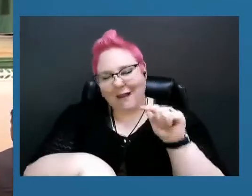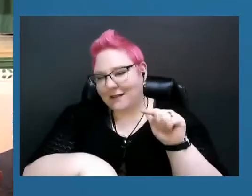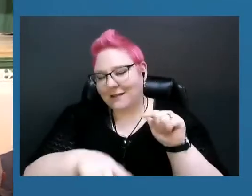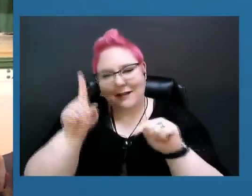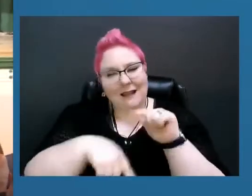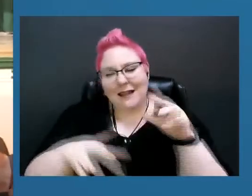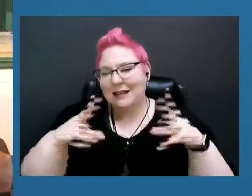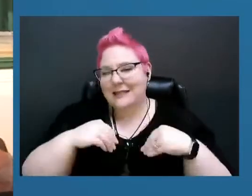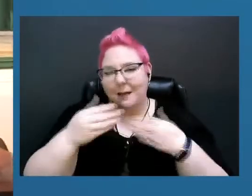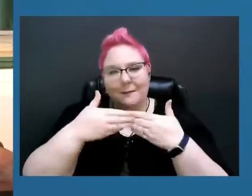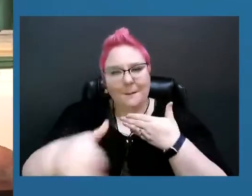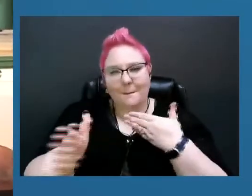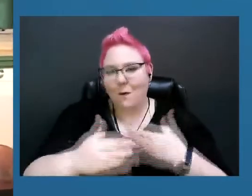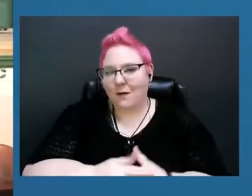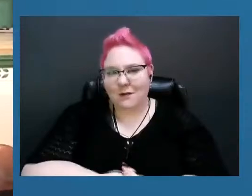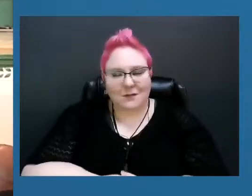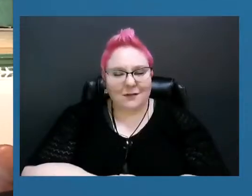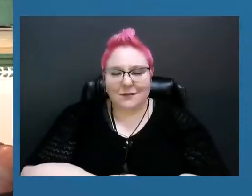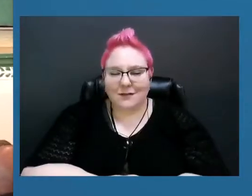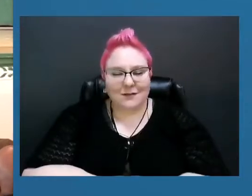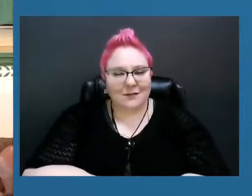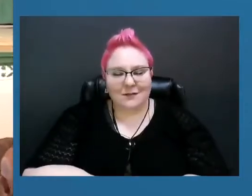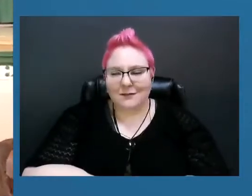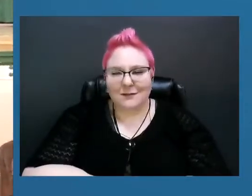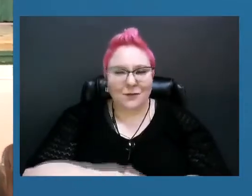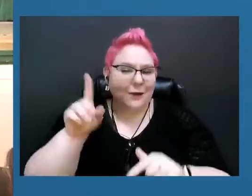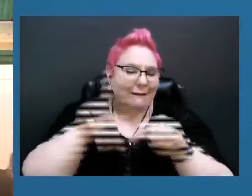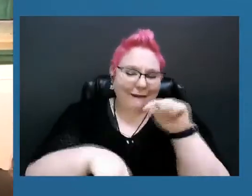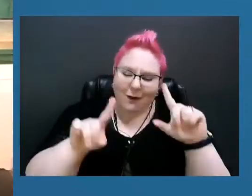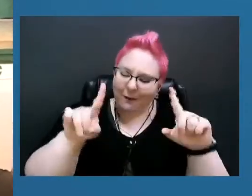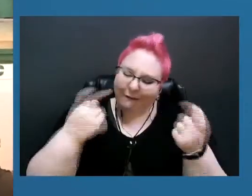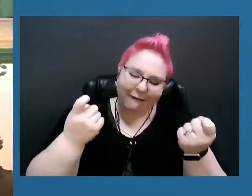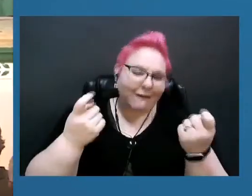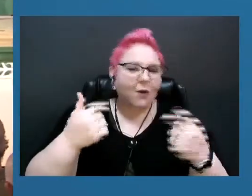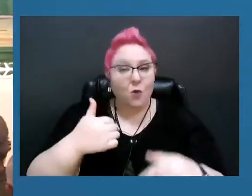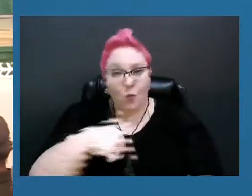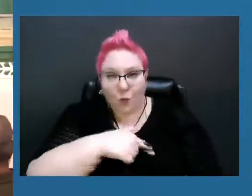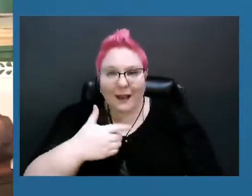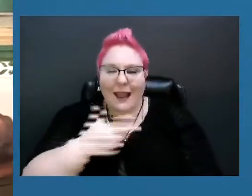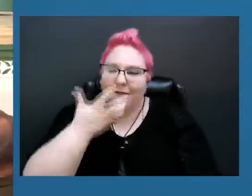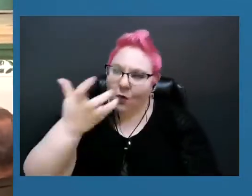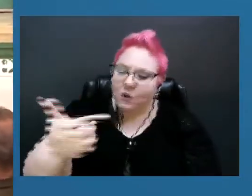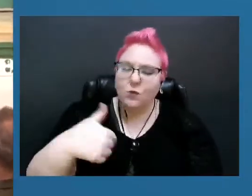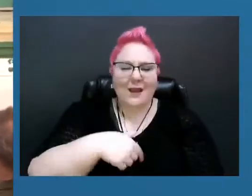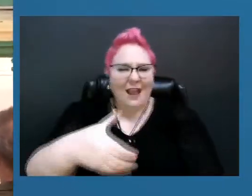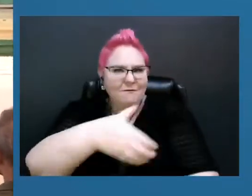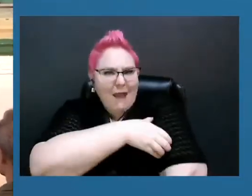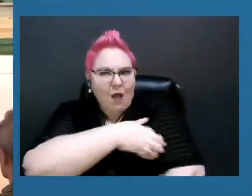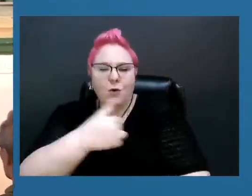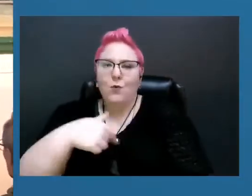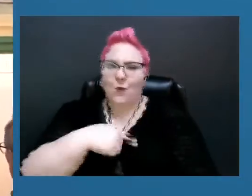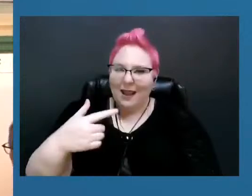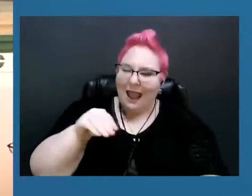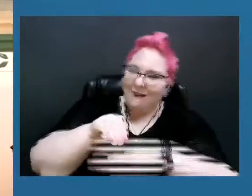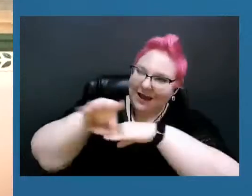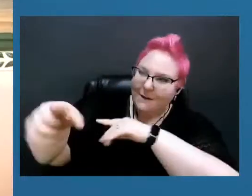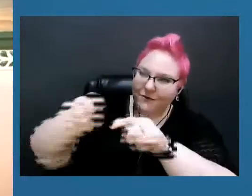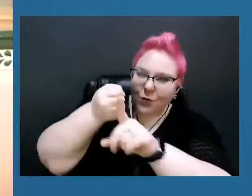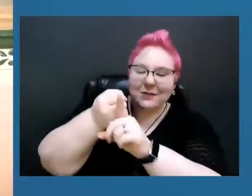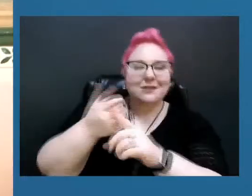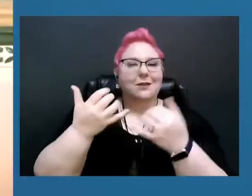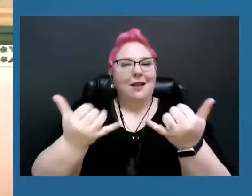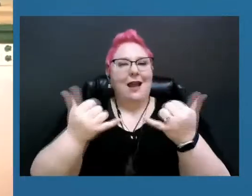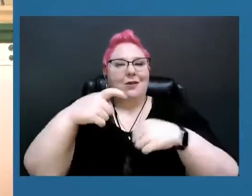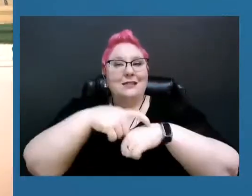can't. We just can't. We have voices, we have power, we have influence, and it's time for us to say,